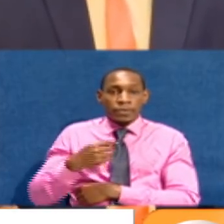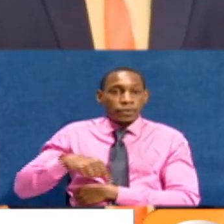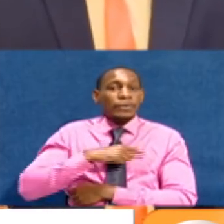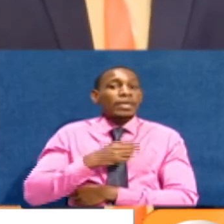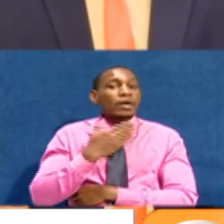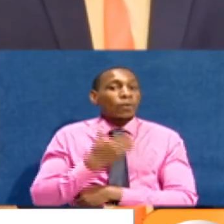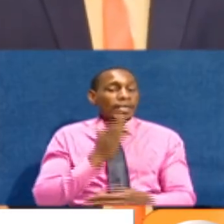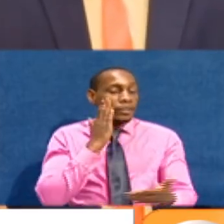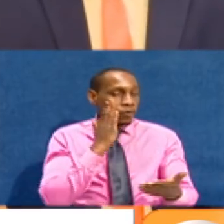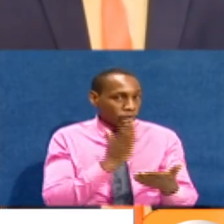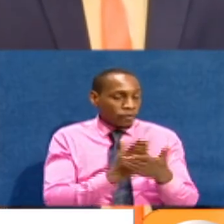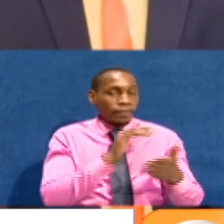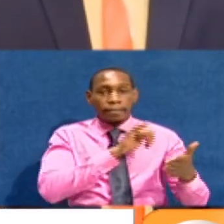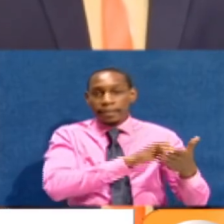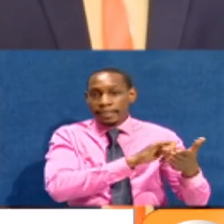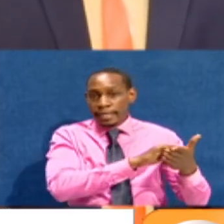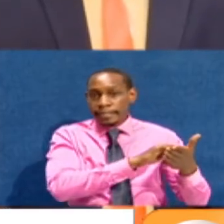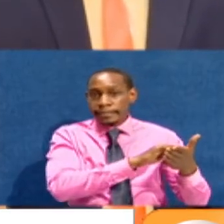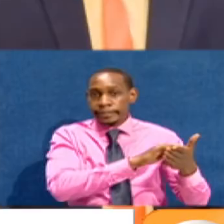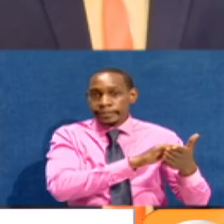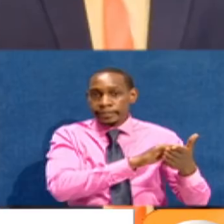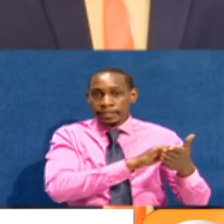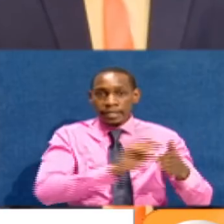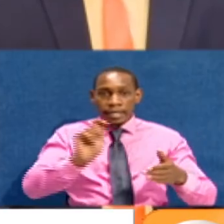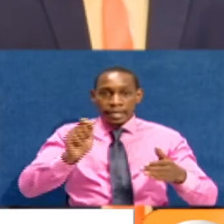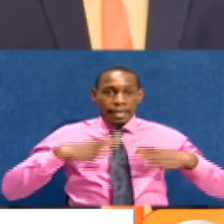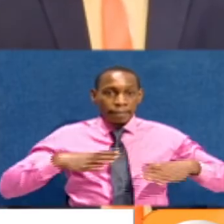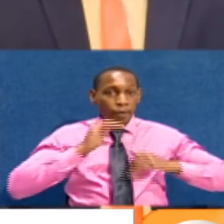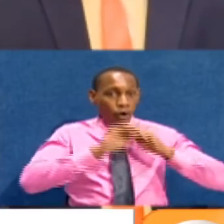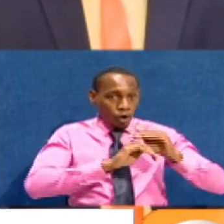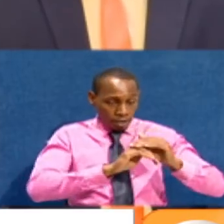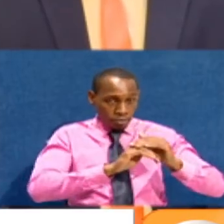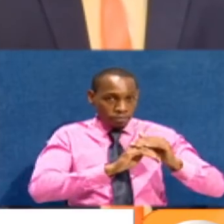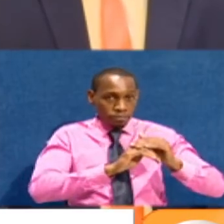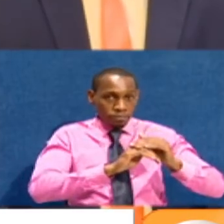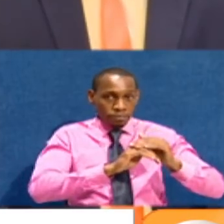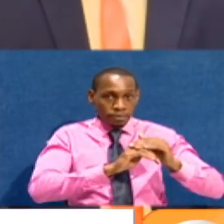Na tunataka kuhakikisha ya kwamba Wakenya wote